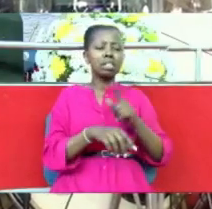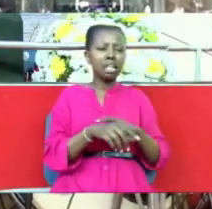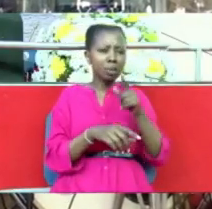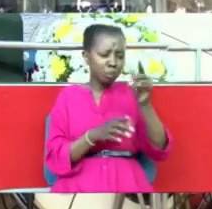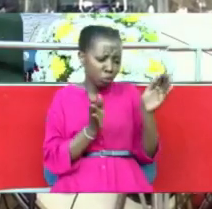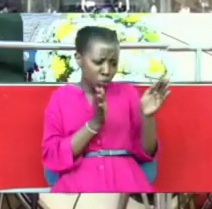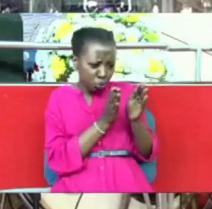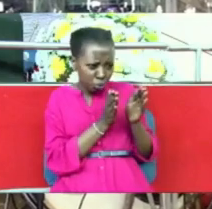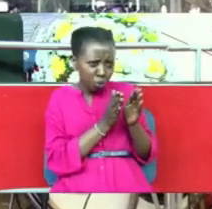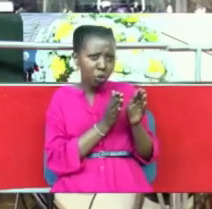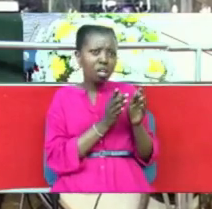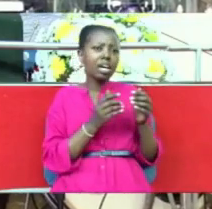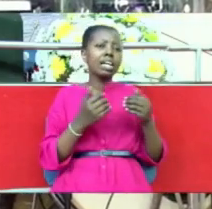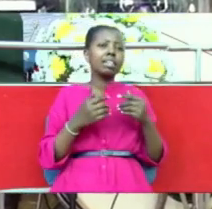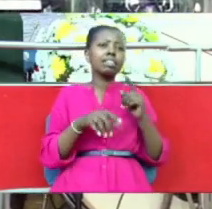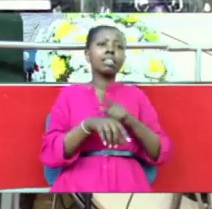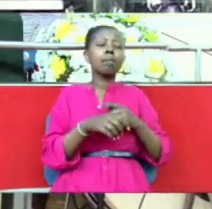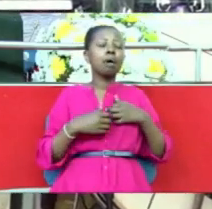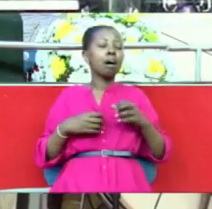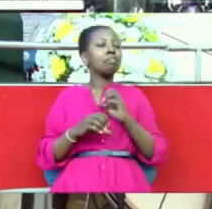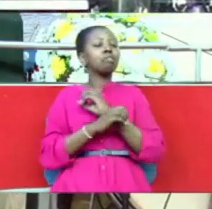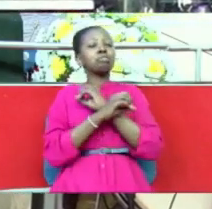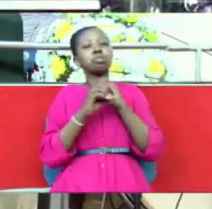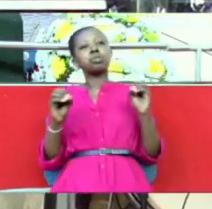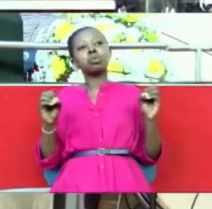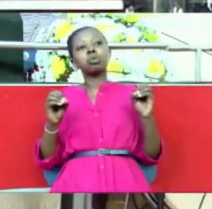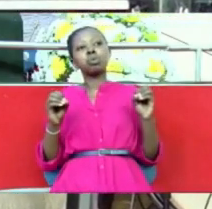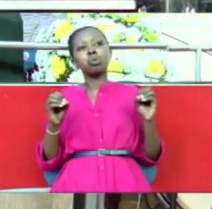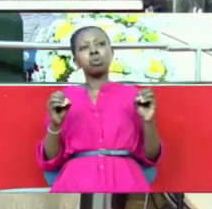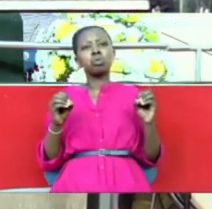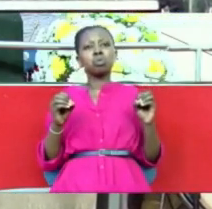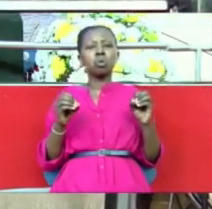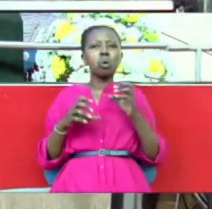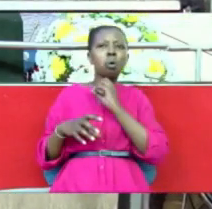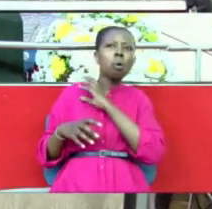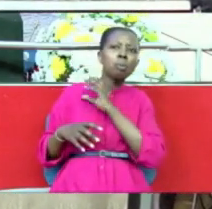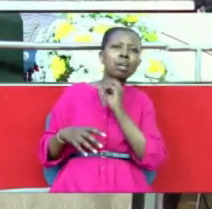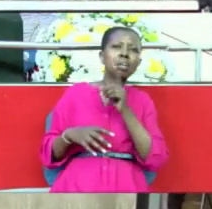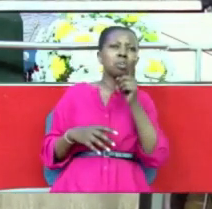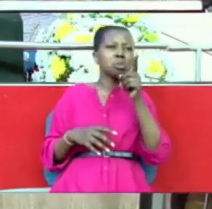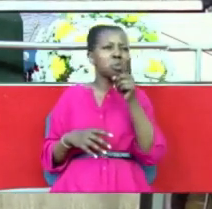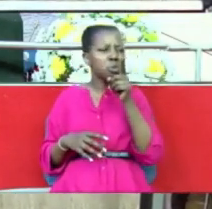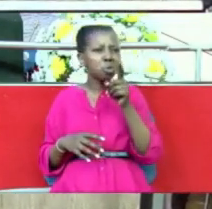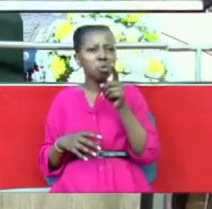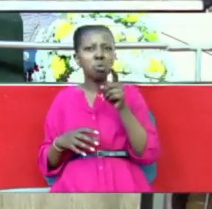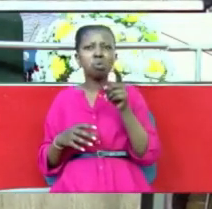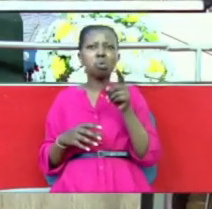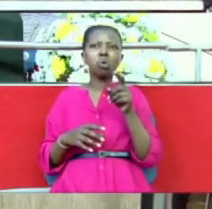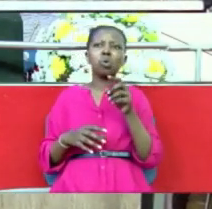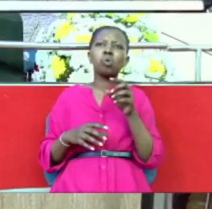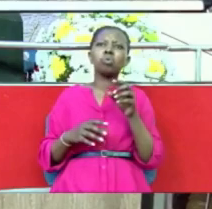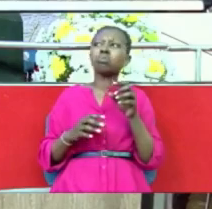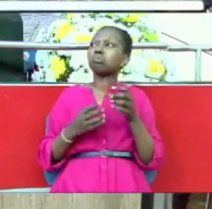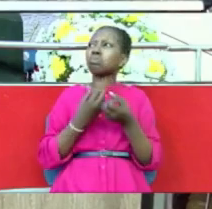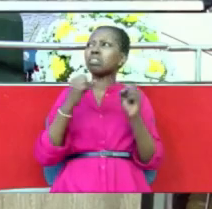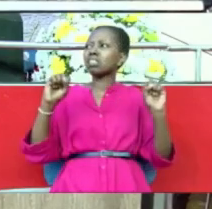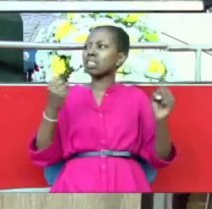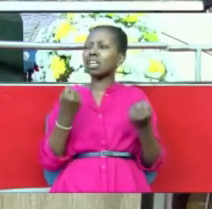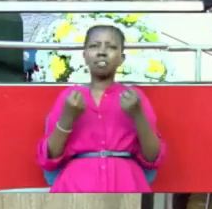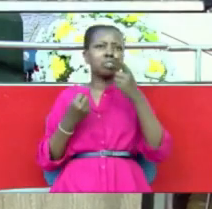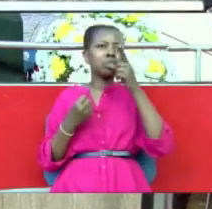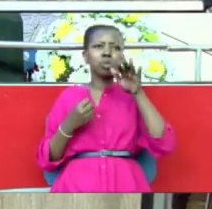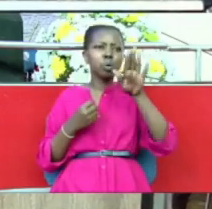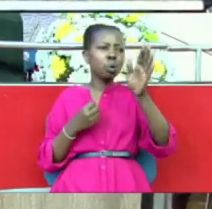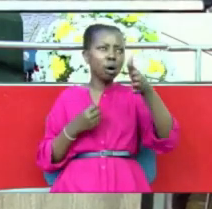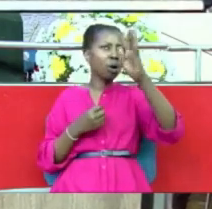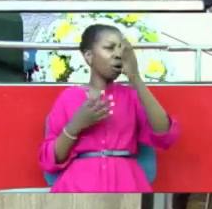Wakati when you have nothing. Wakati hauna chochote. Tomobe ni toto. Hey. This Christian, where is their God? They will keep on telling you those things.